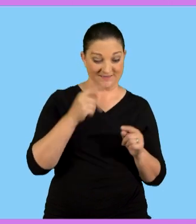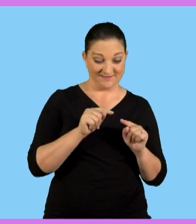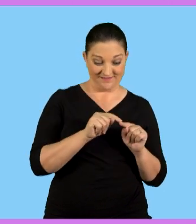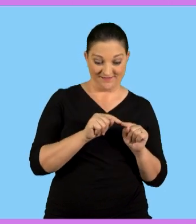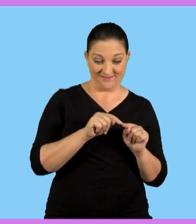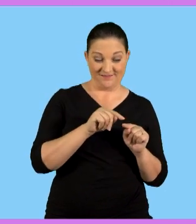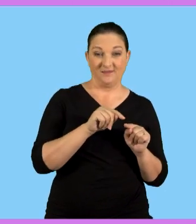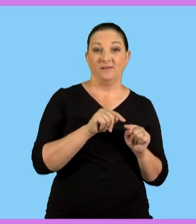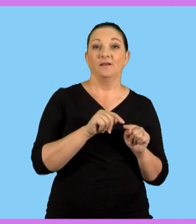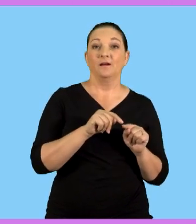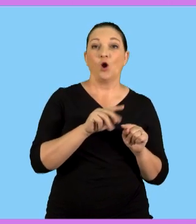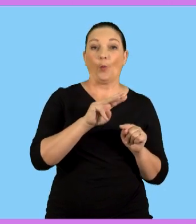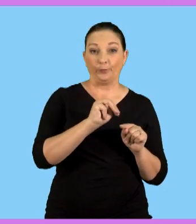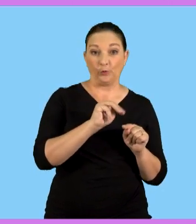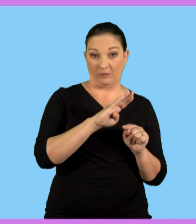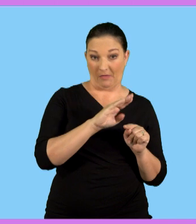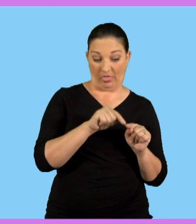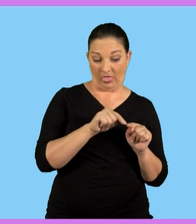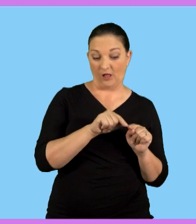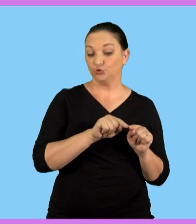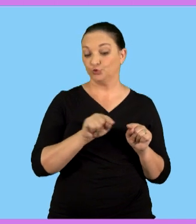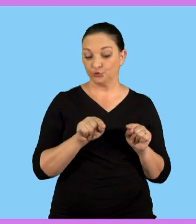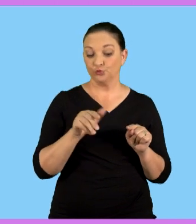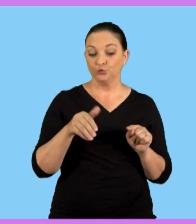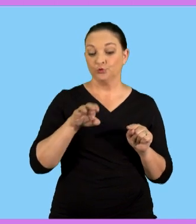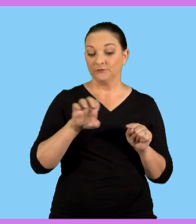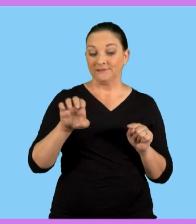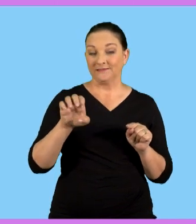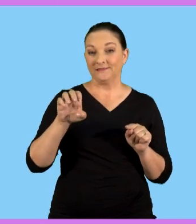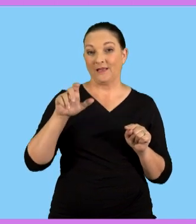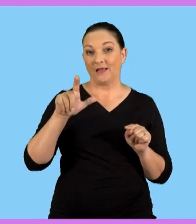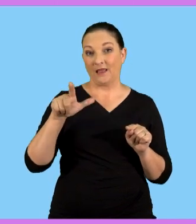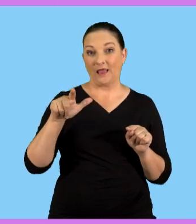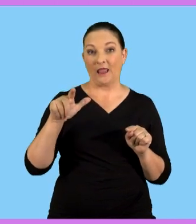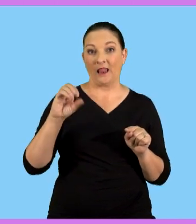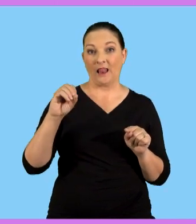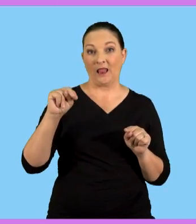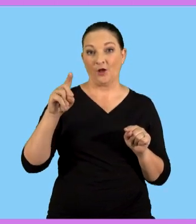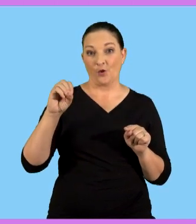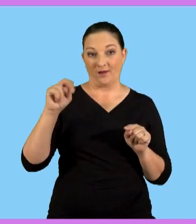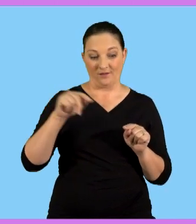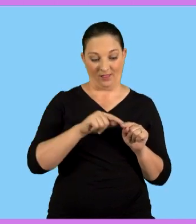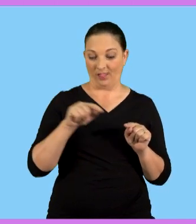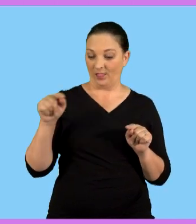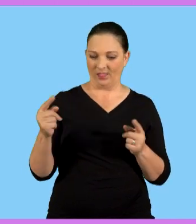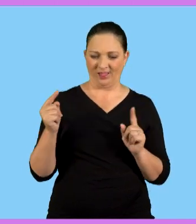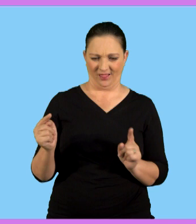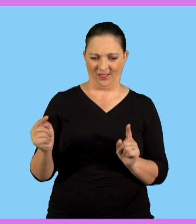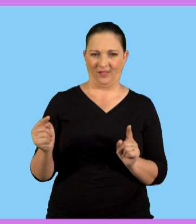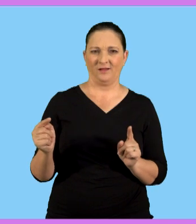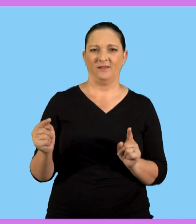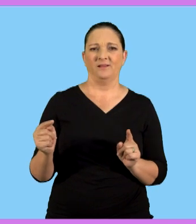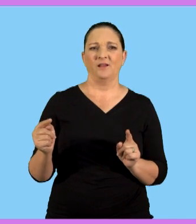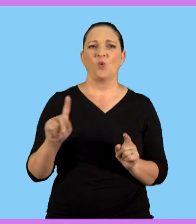Bay, and here is East London. So we are saying on this map, the distance between the two places here equals